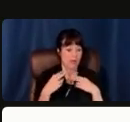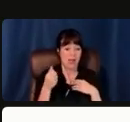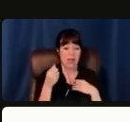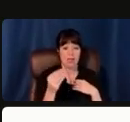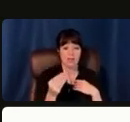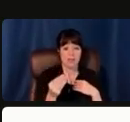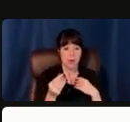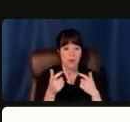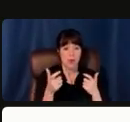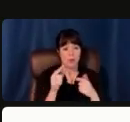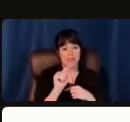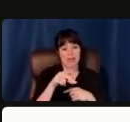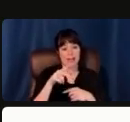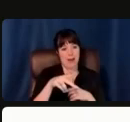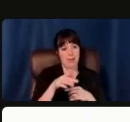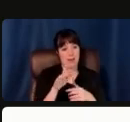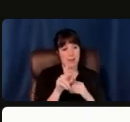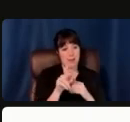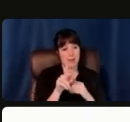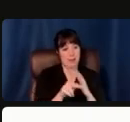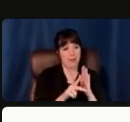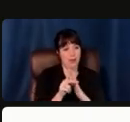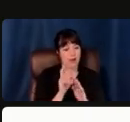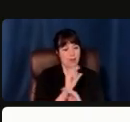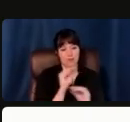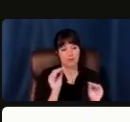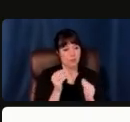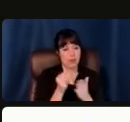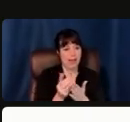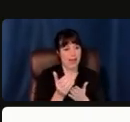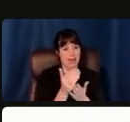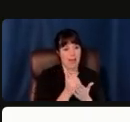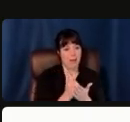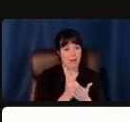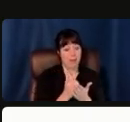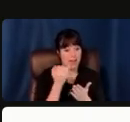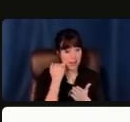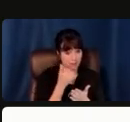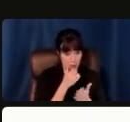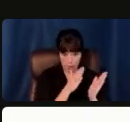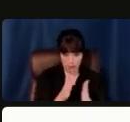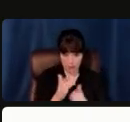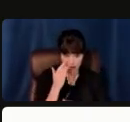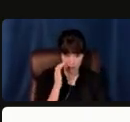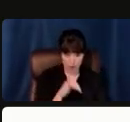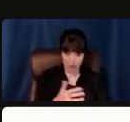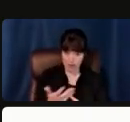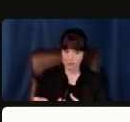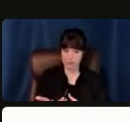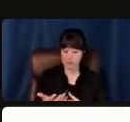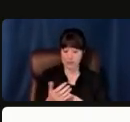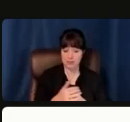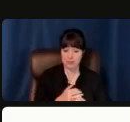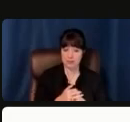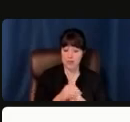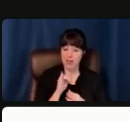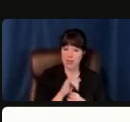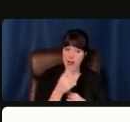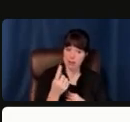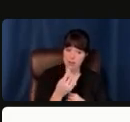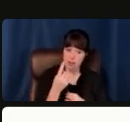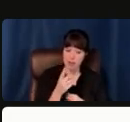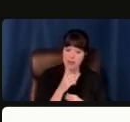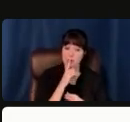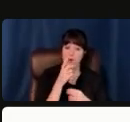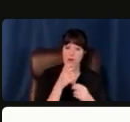was a gap period where they didn't have any income. And if you don't plan for that, I mean, that's something that is a